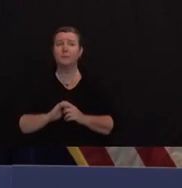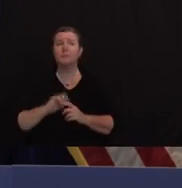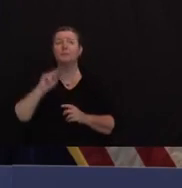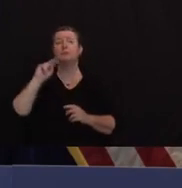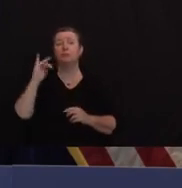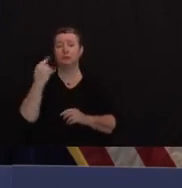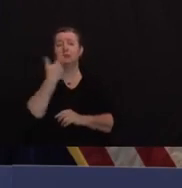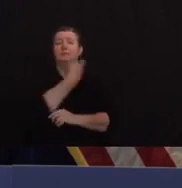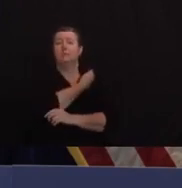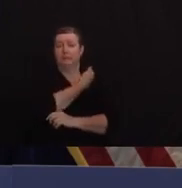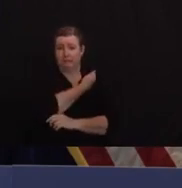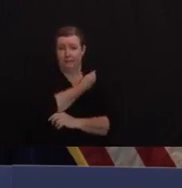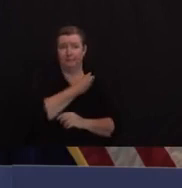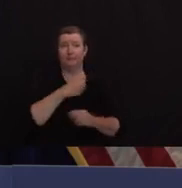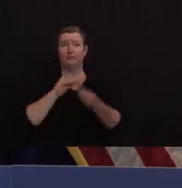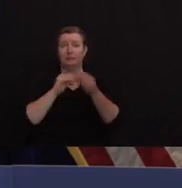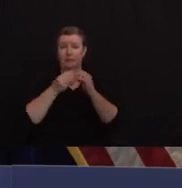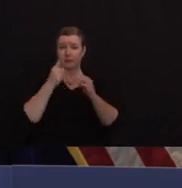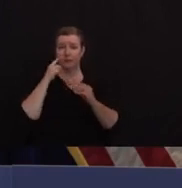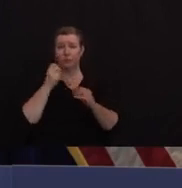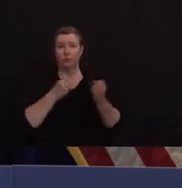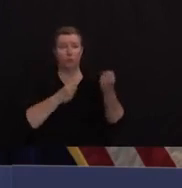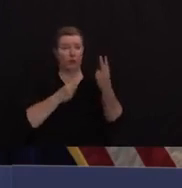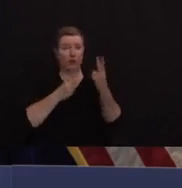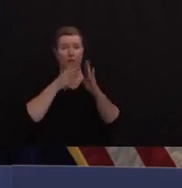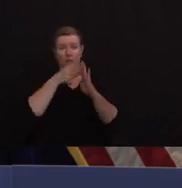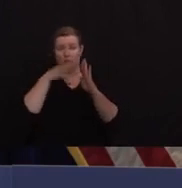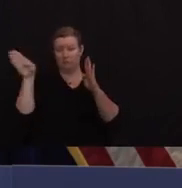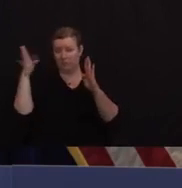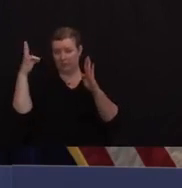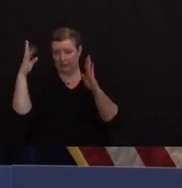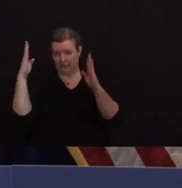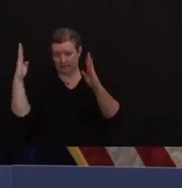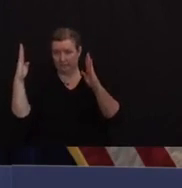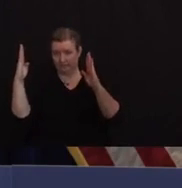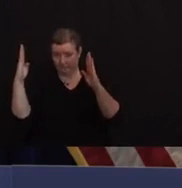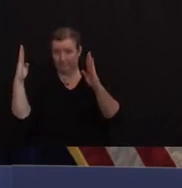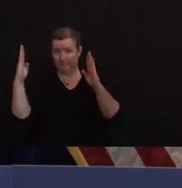to 17-year-olds who have received at least one dose is